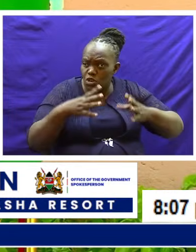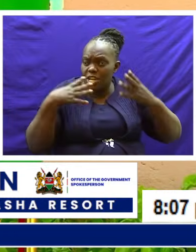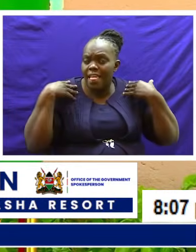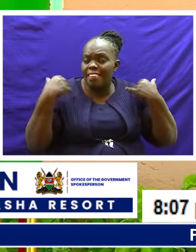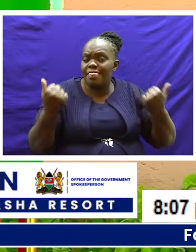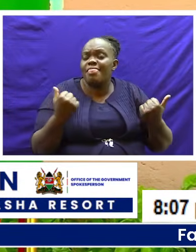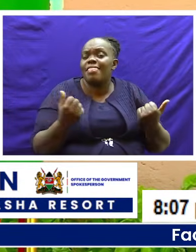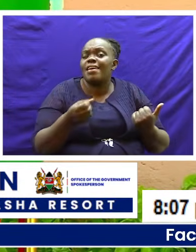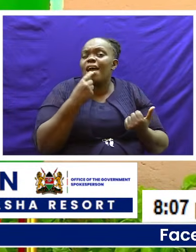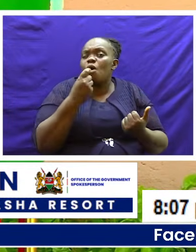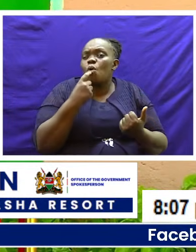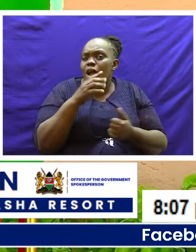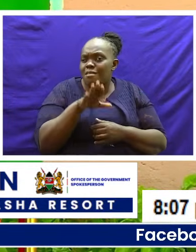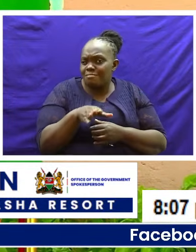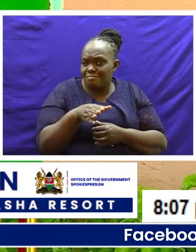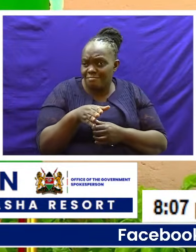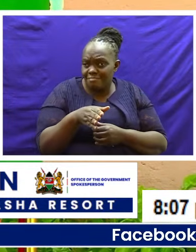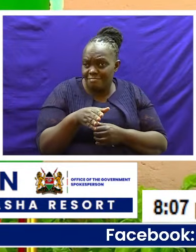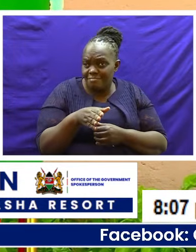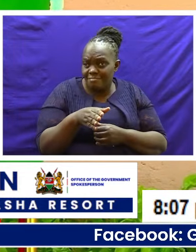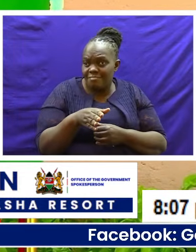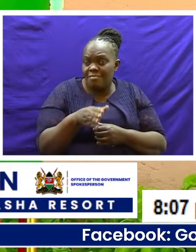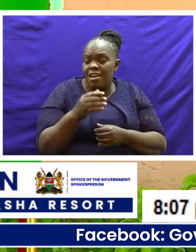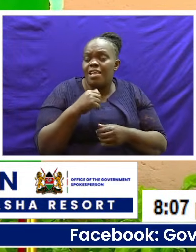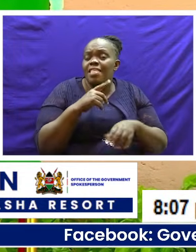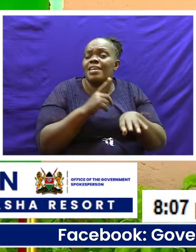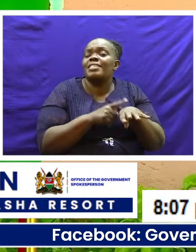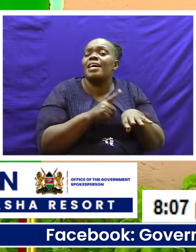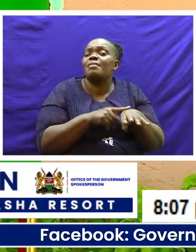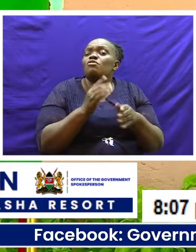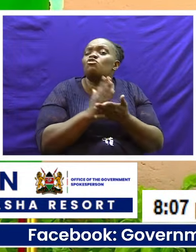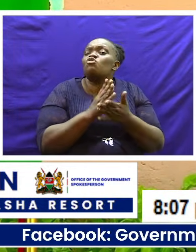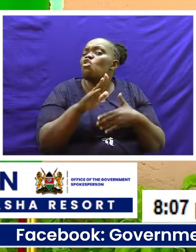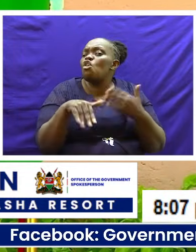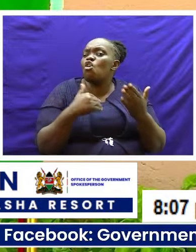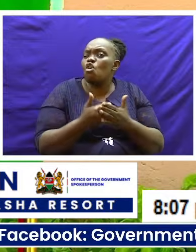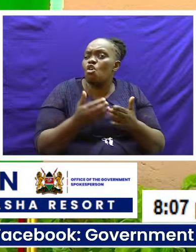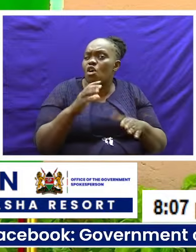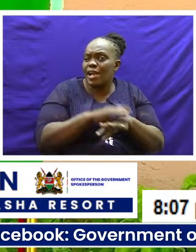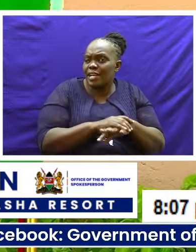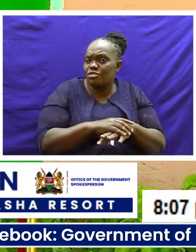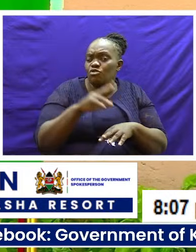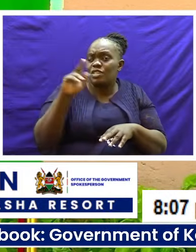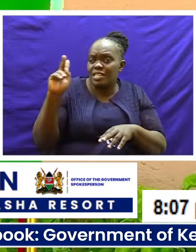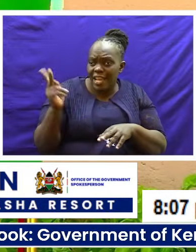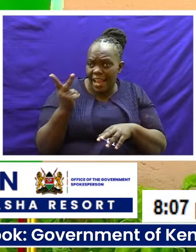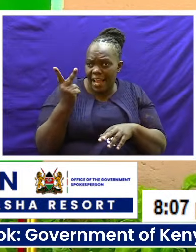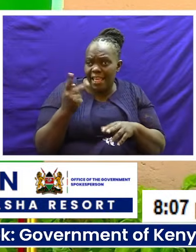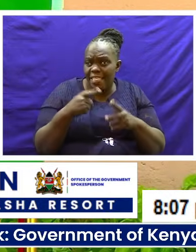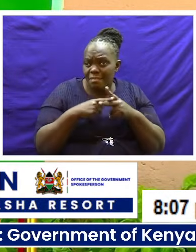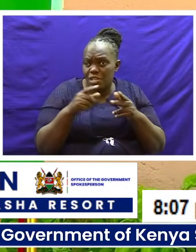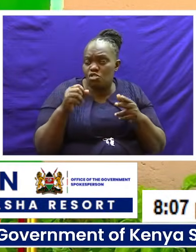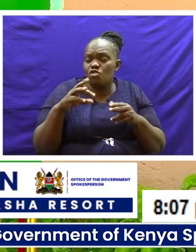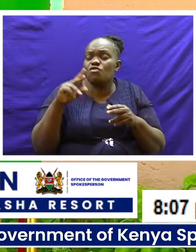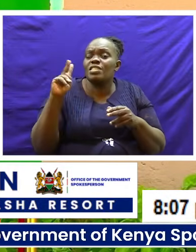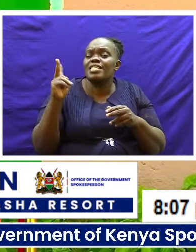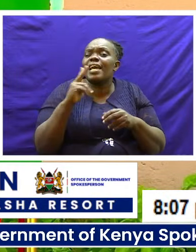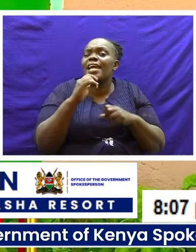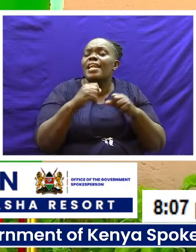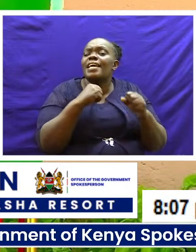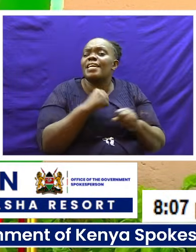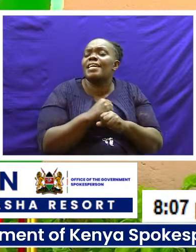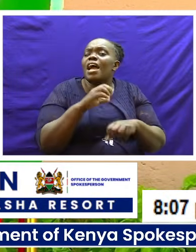health. Okay. By the time I was getting to the beginning of second year, we